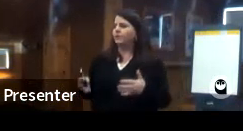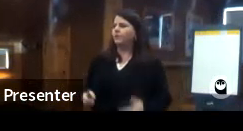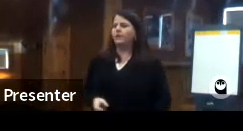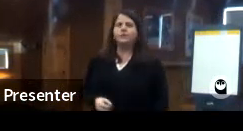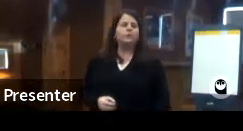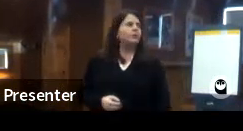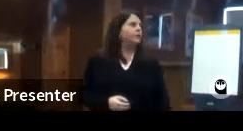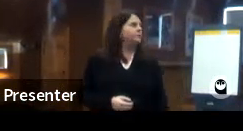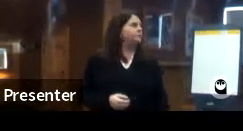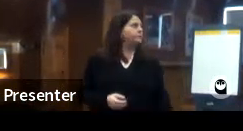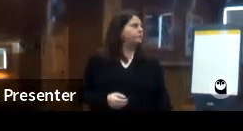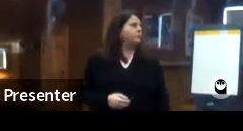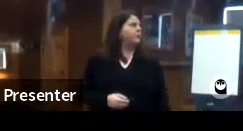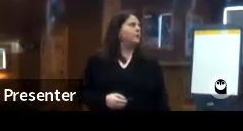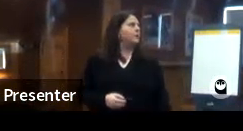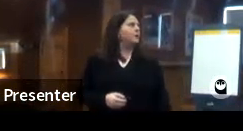what they want their community to look like.